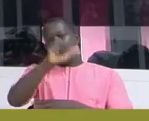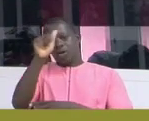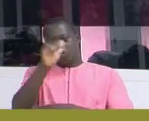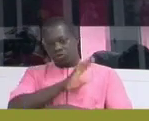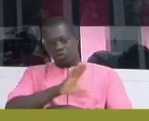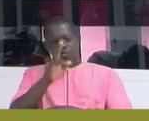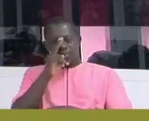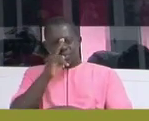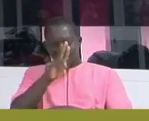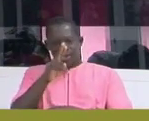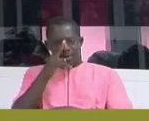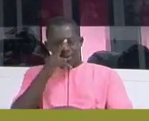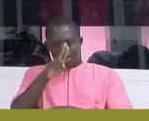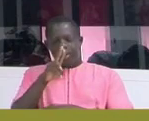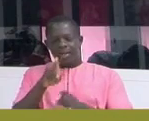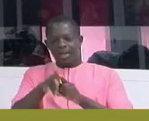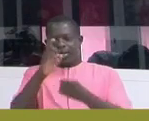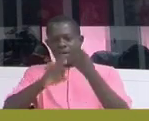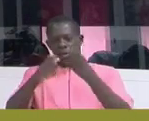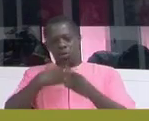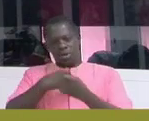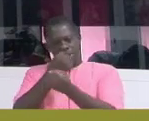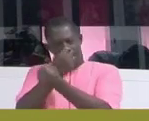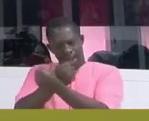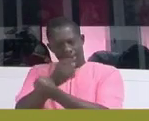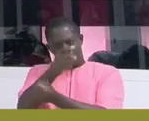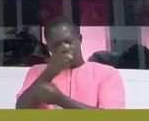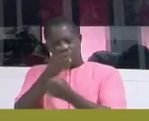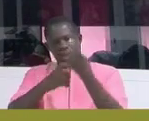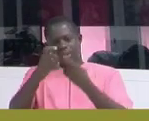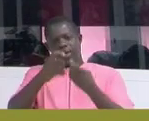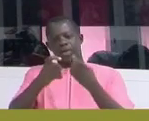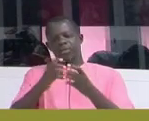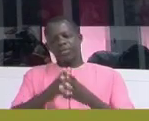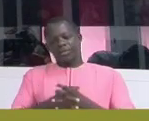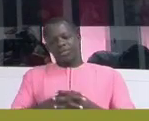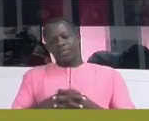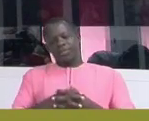the attempts that were made thereafter to have you